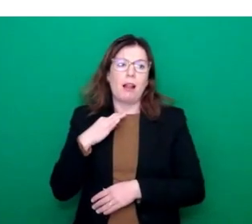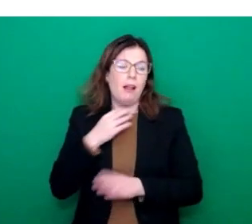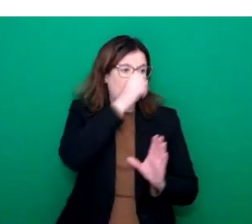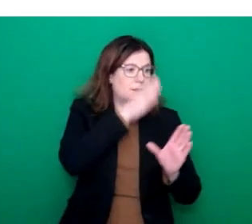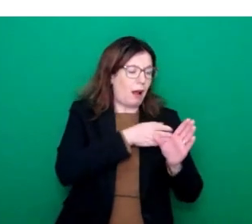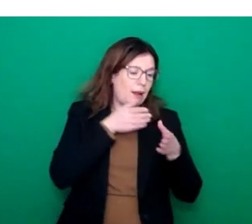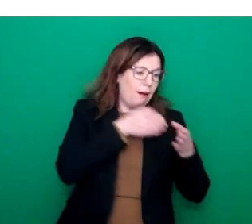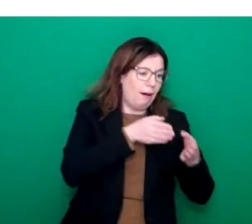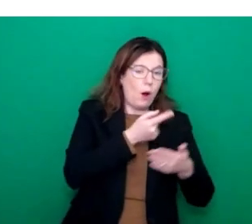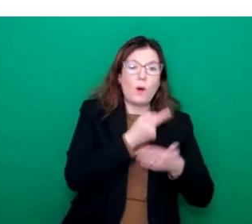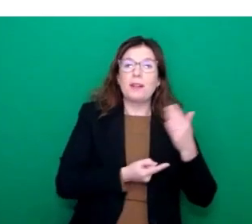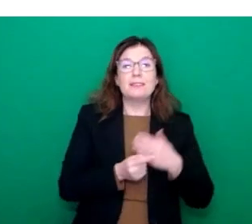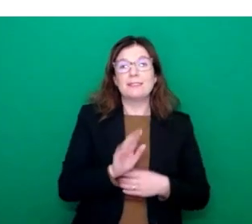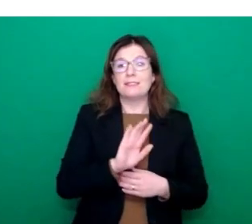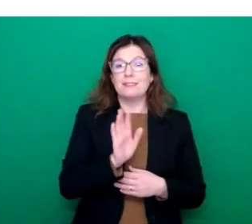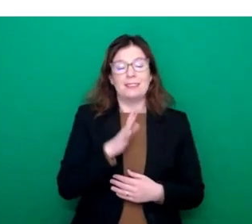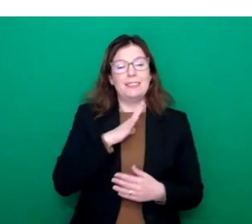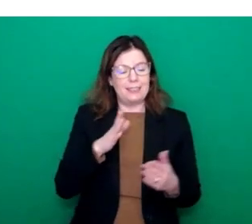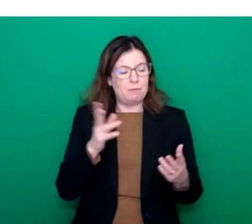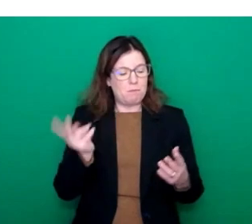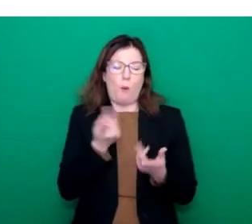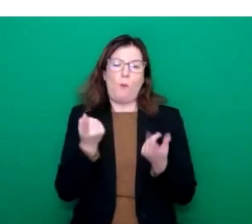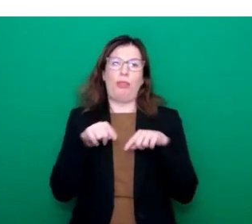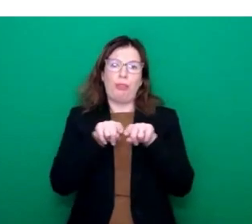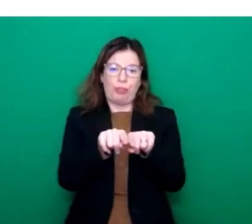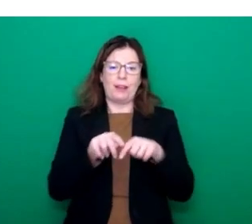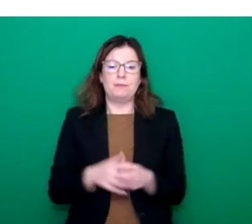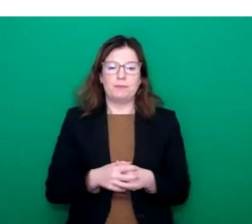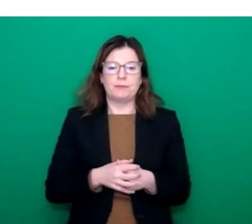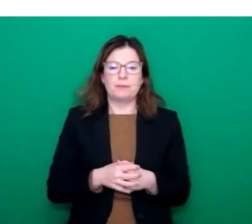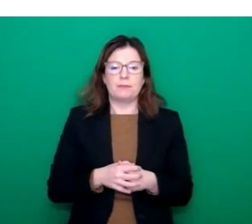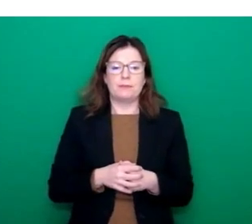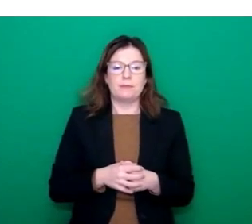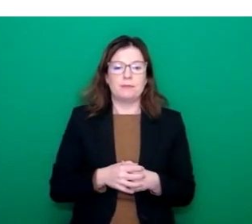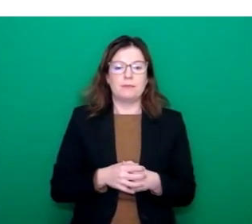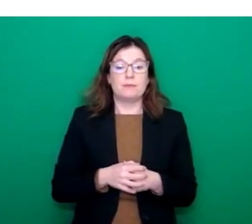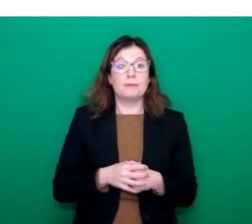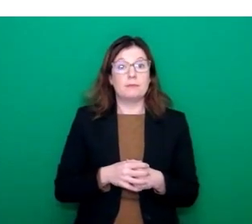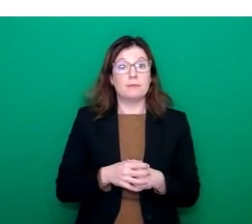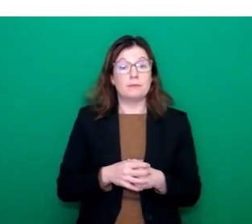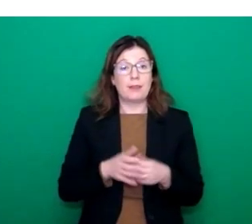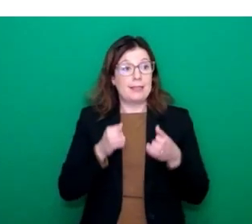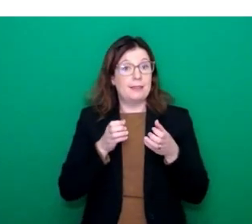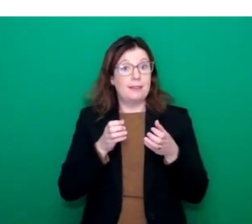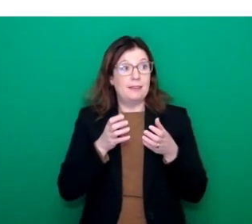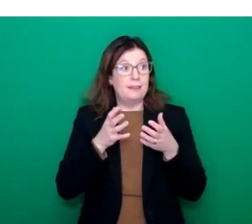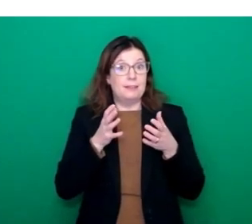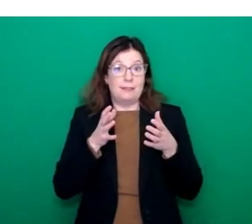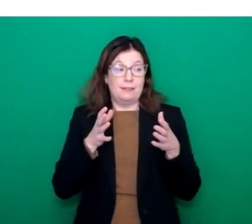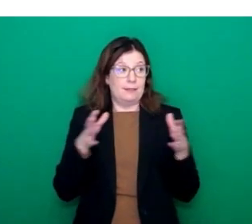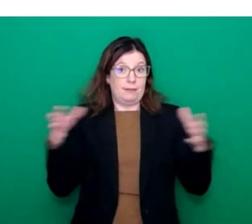psychological. We need to meet in the middle. And we also have to have a way of the different parts of the system meeting